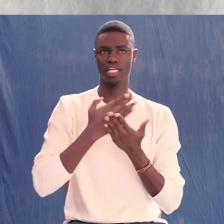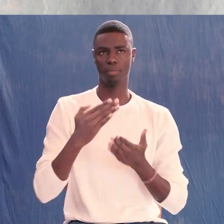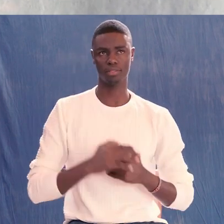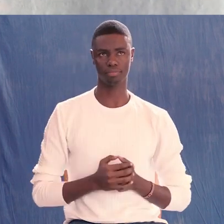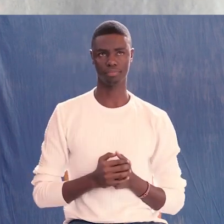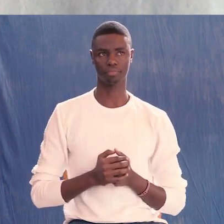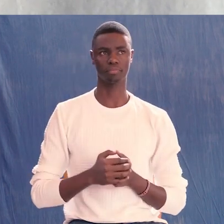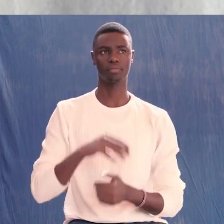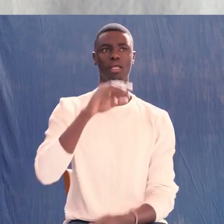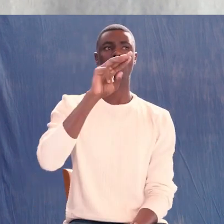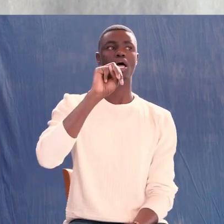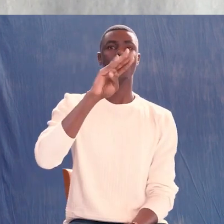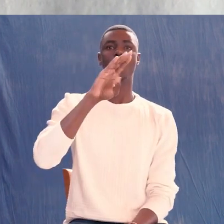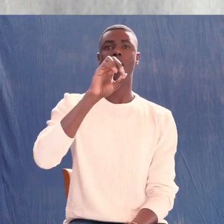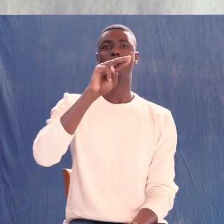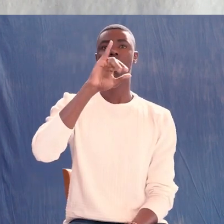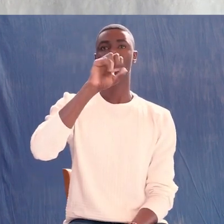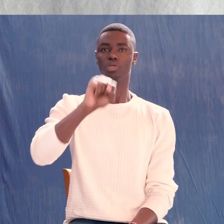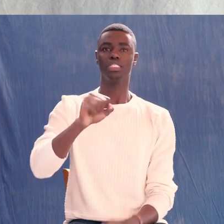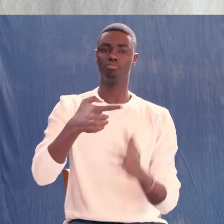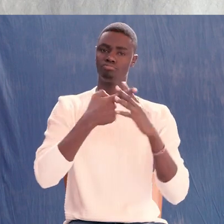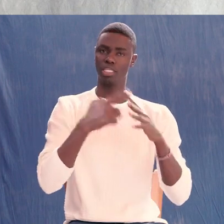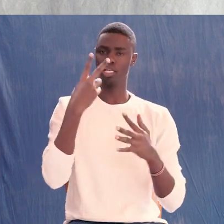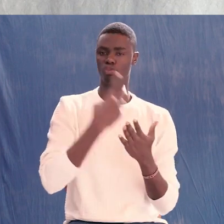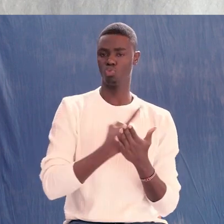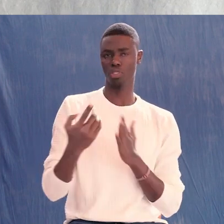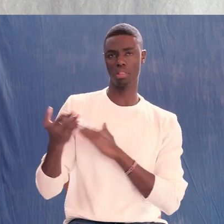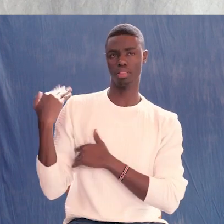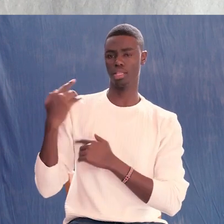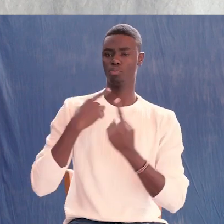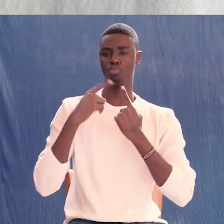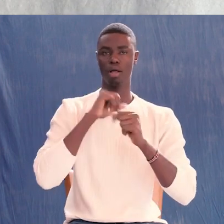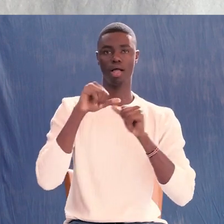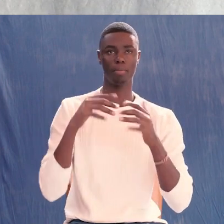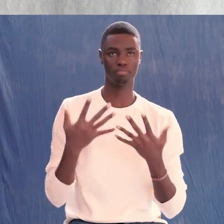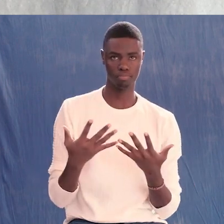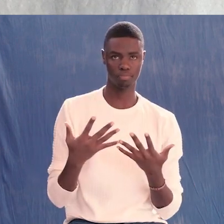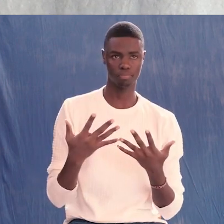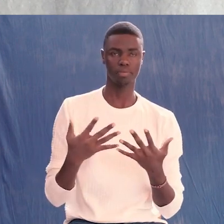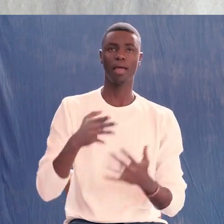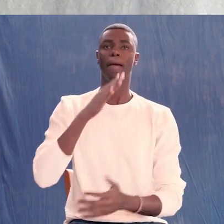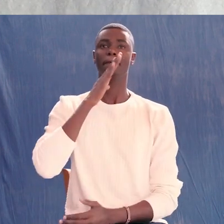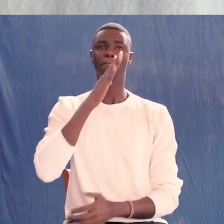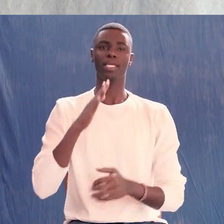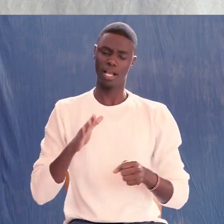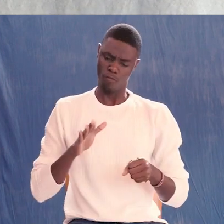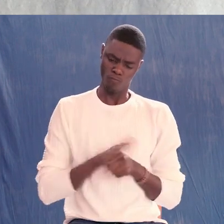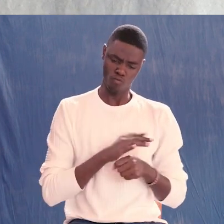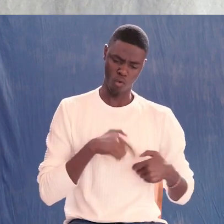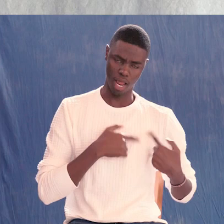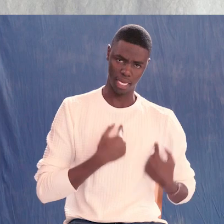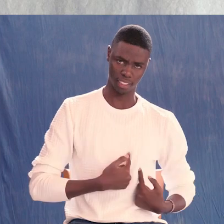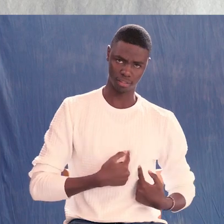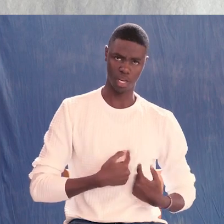Mbonisi kicked us off about two weeks ago and he was talking about being wholehearted. And the